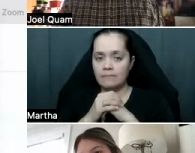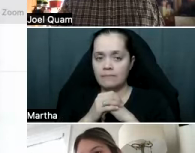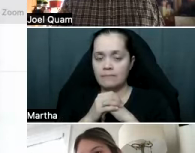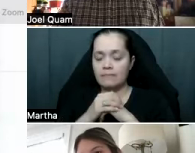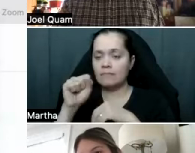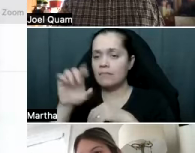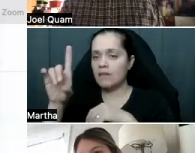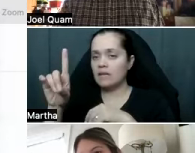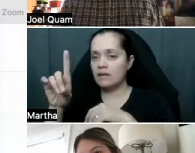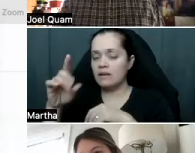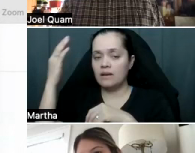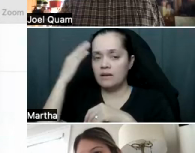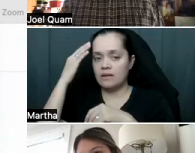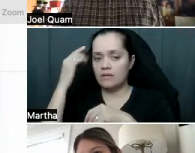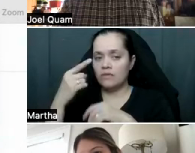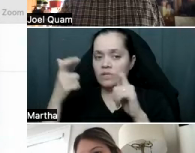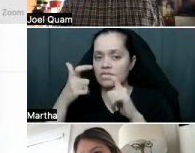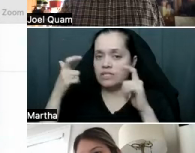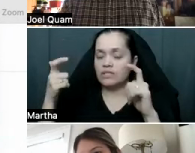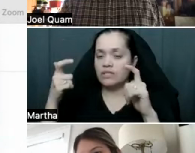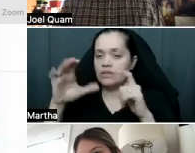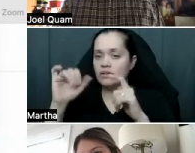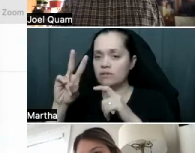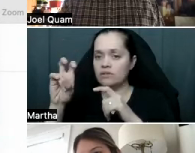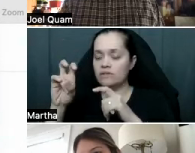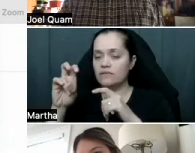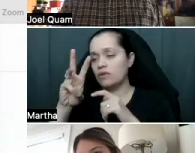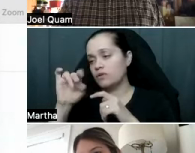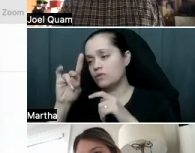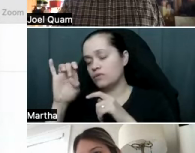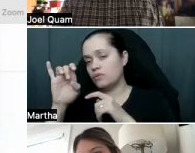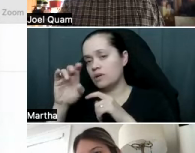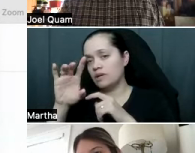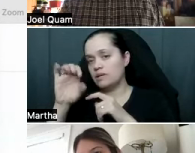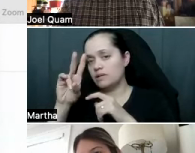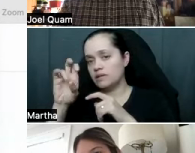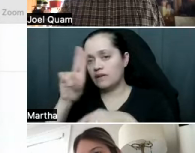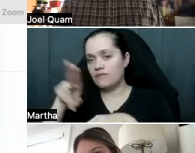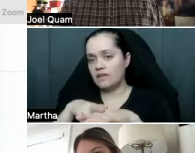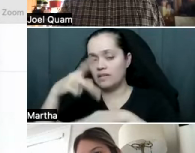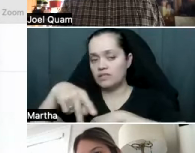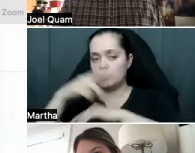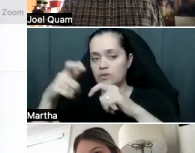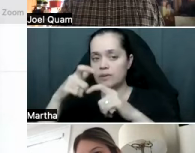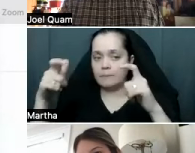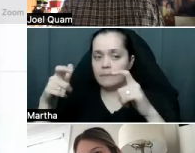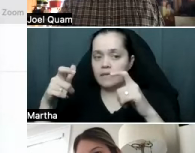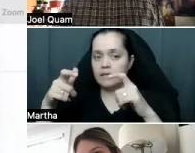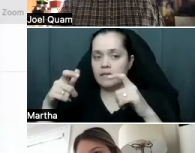South Dakota is known for one of its largest caves. The Wind Cave National Park is one of the biggest complex